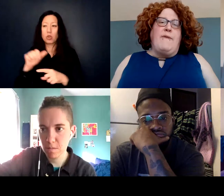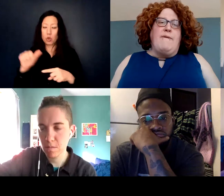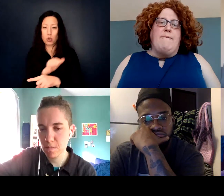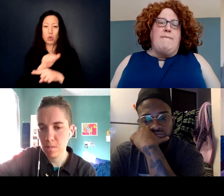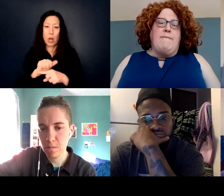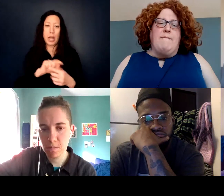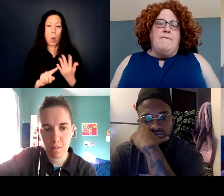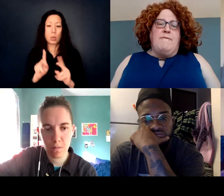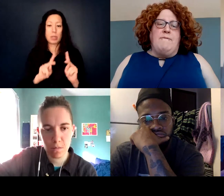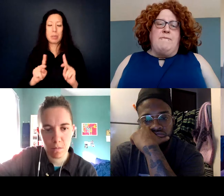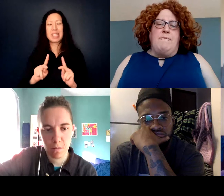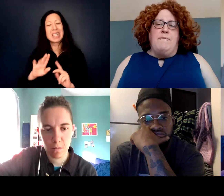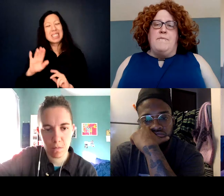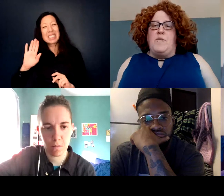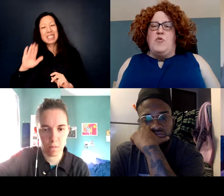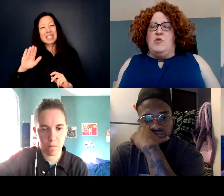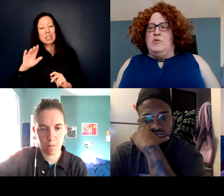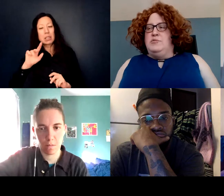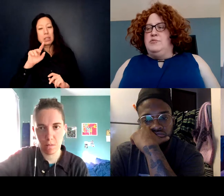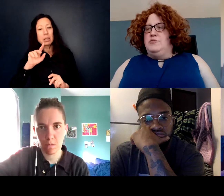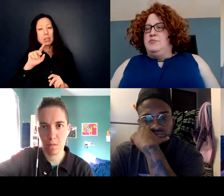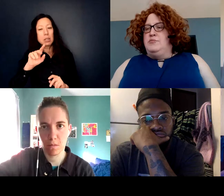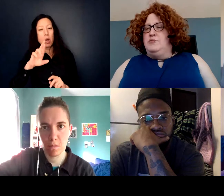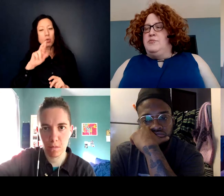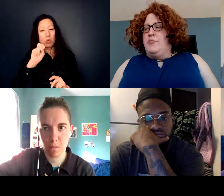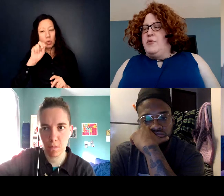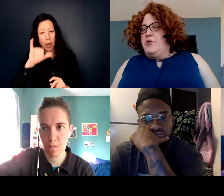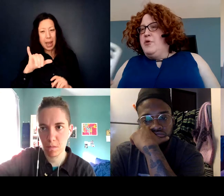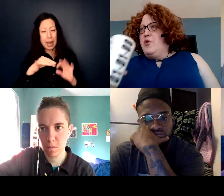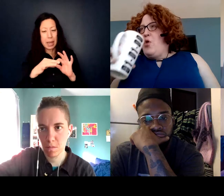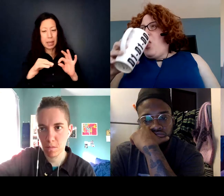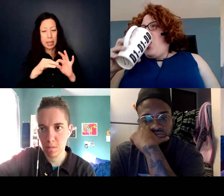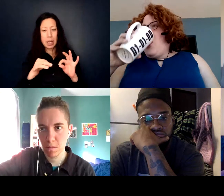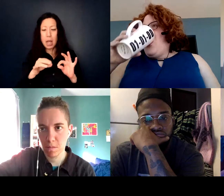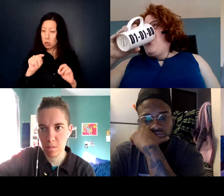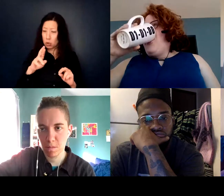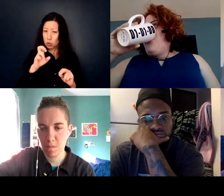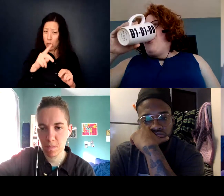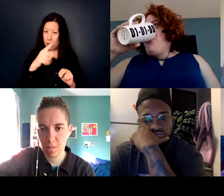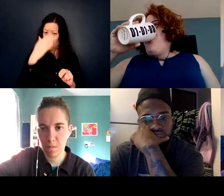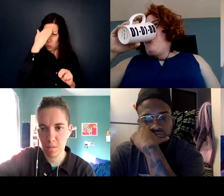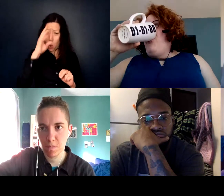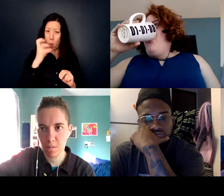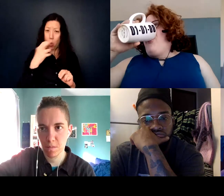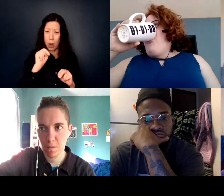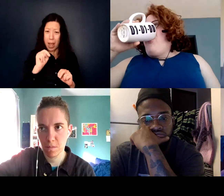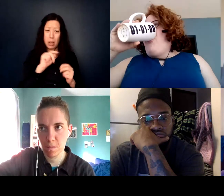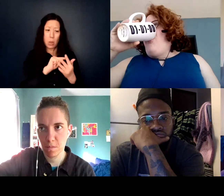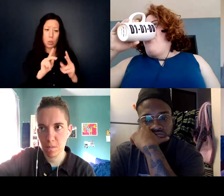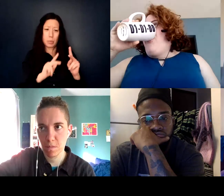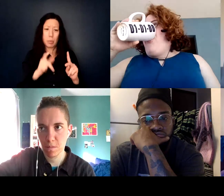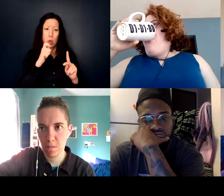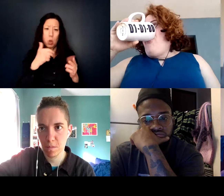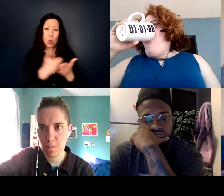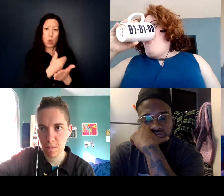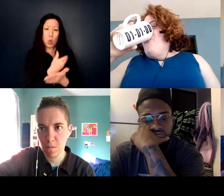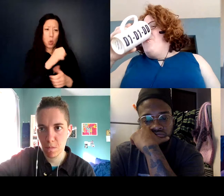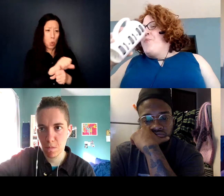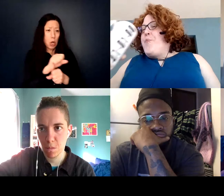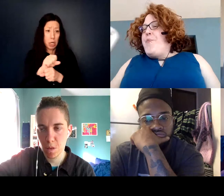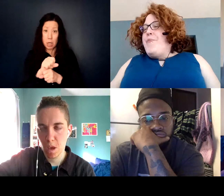Track, this is Ray. Do you know when these workers are going to start? Are they already going out and making contact with